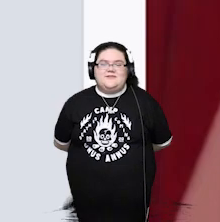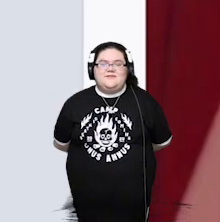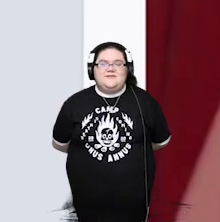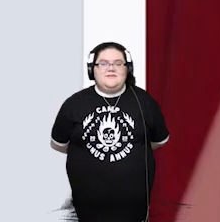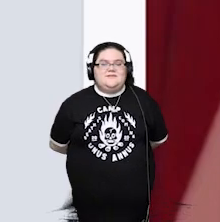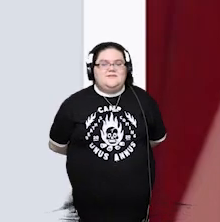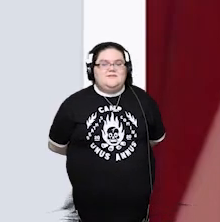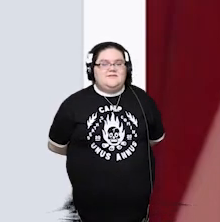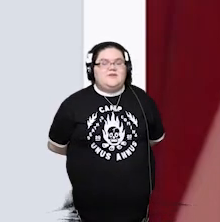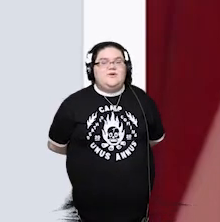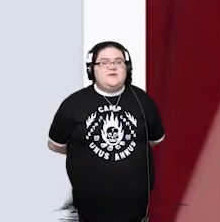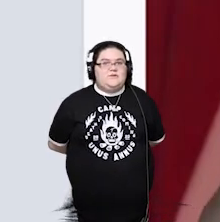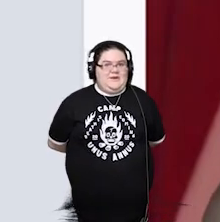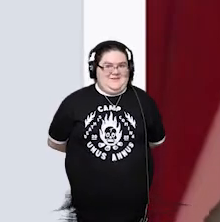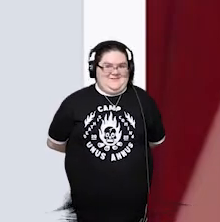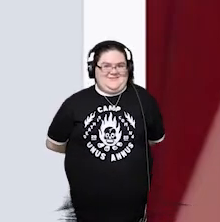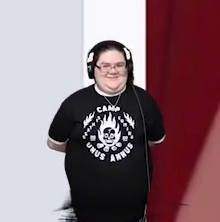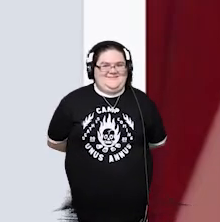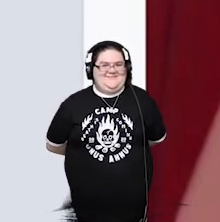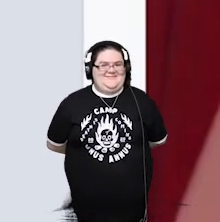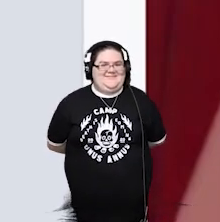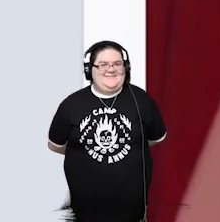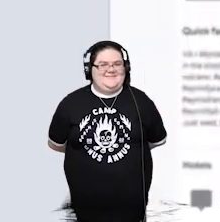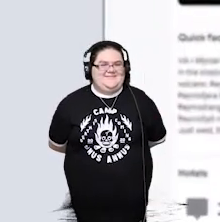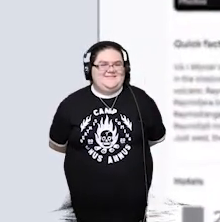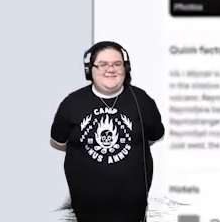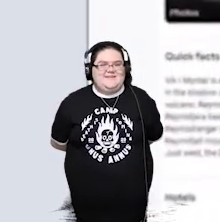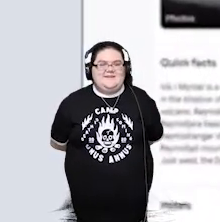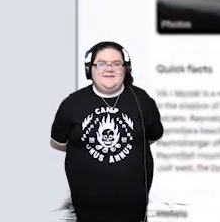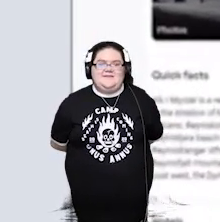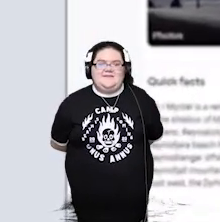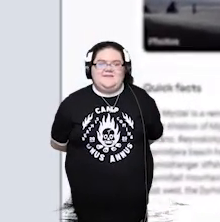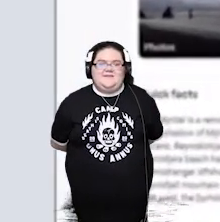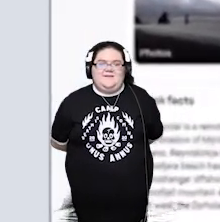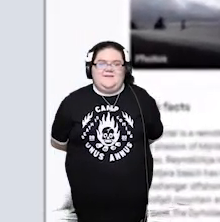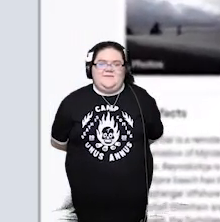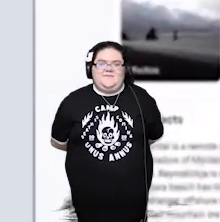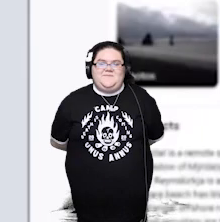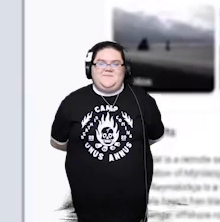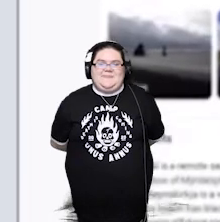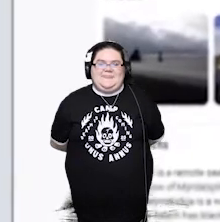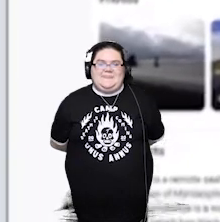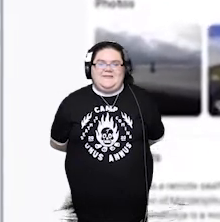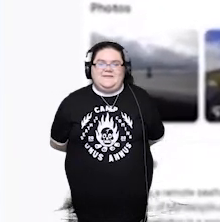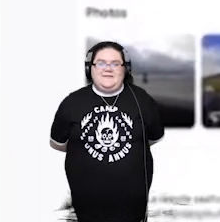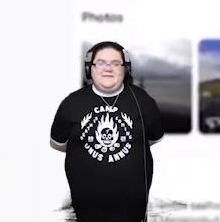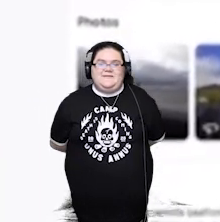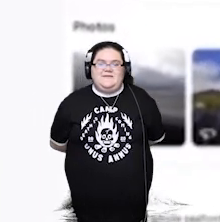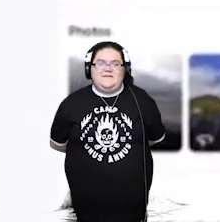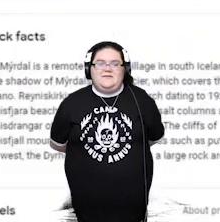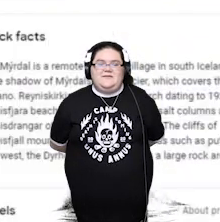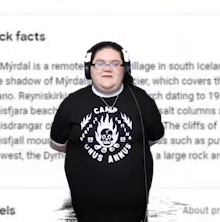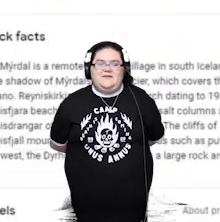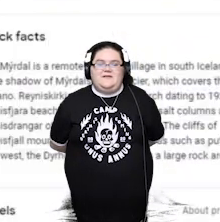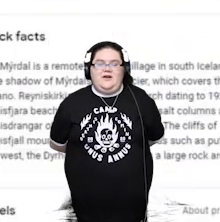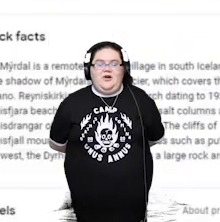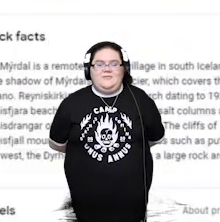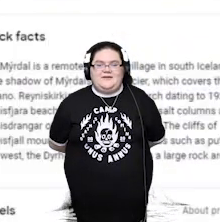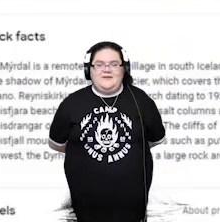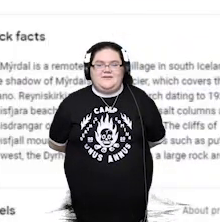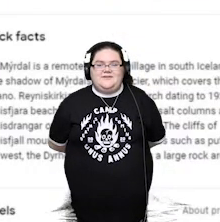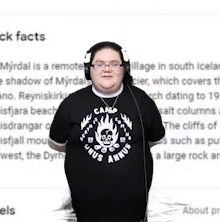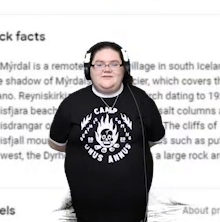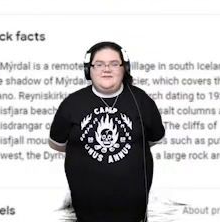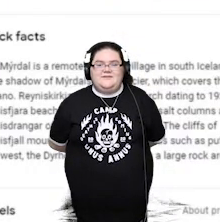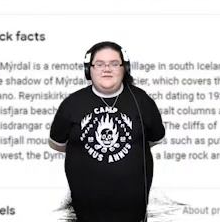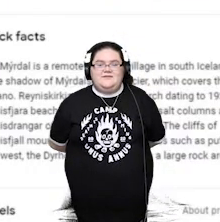quiz. I'll try and think something. A quizzy quiz. I'll thank you guys for that one. Vic should travel to his own town for a video. Vic could be a banger. I've wanted